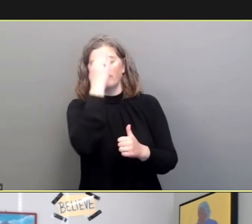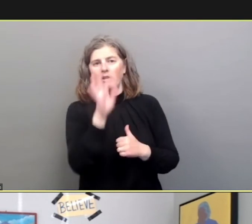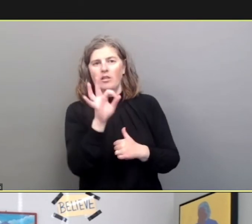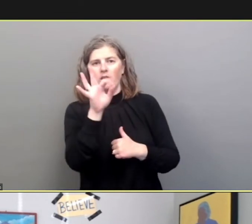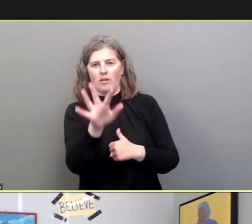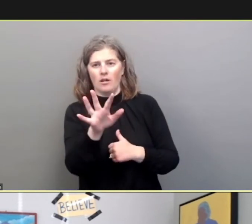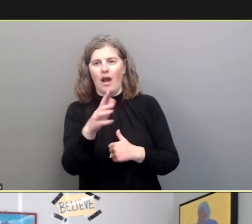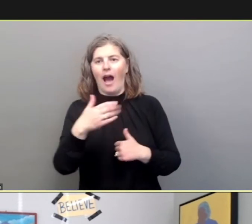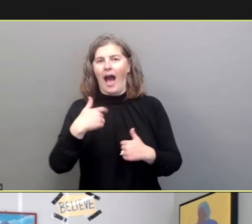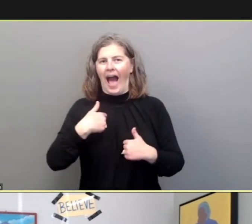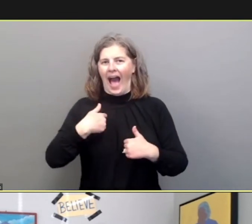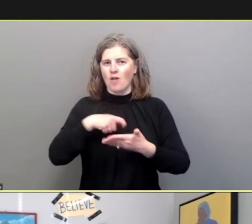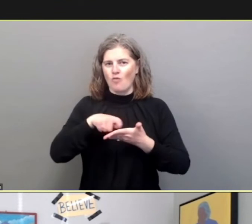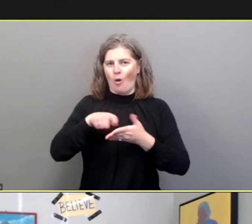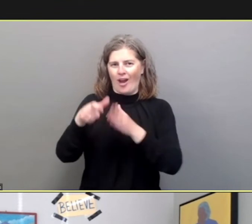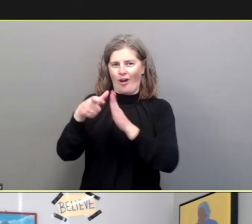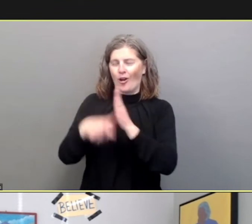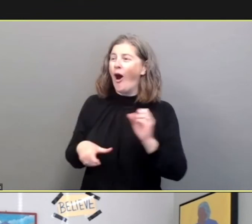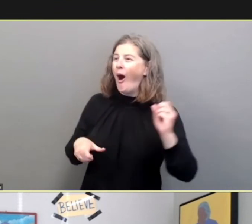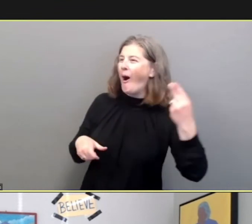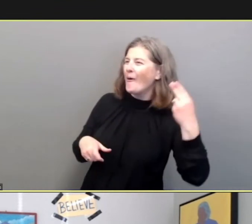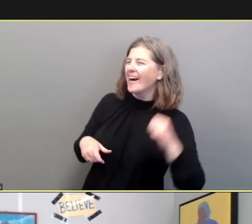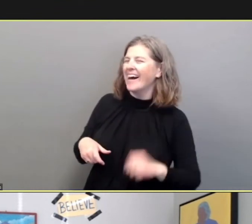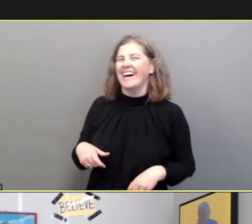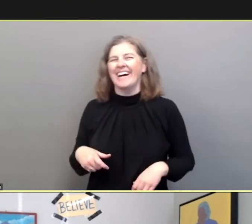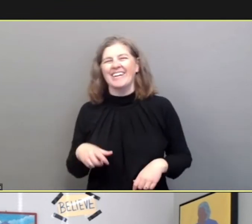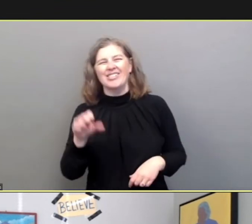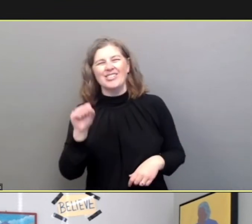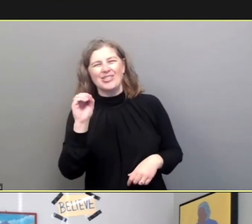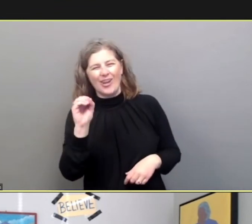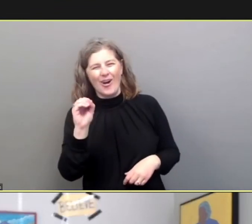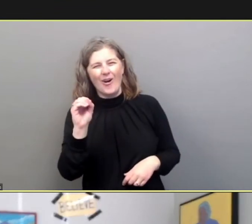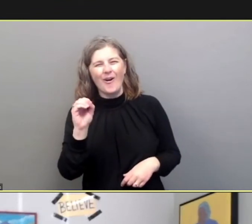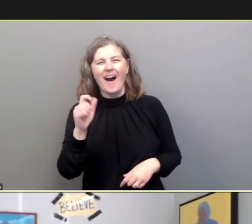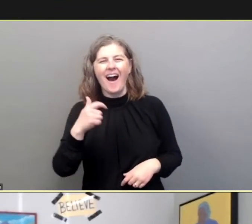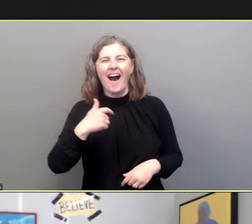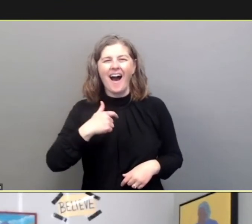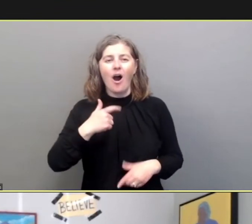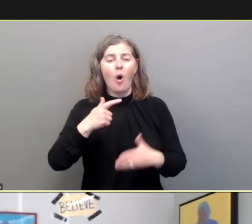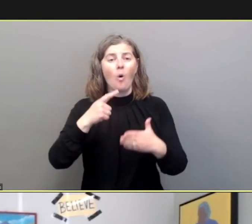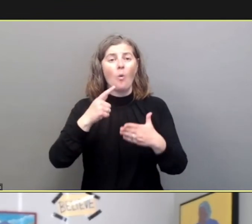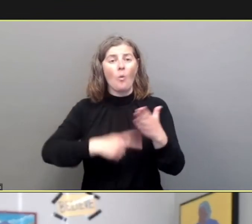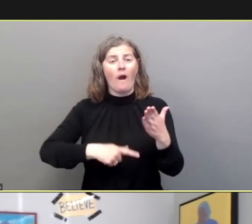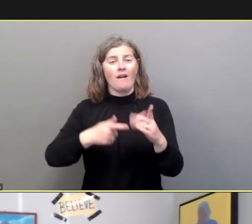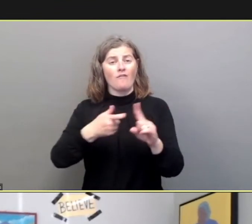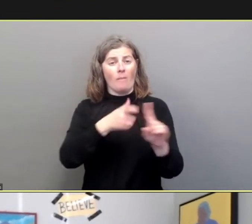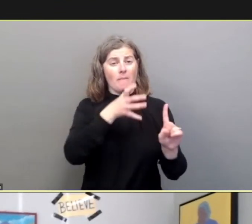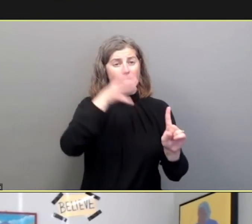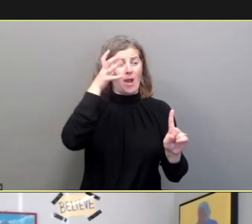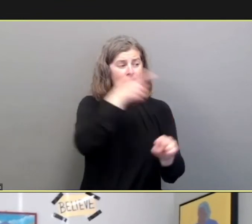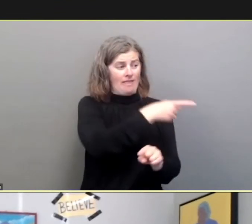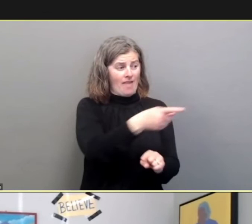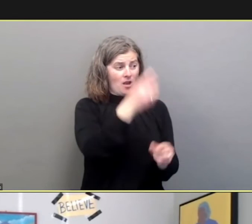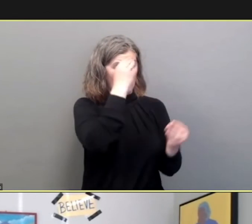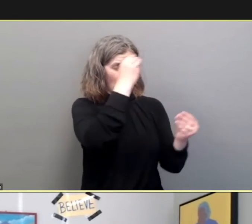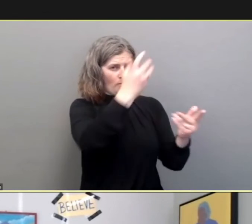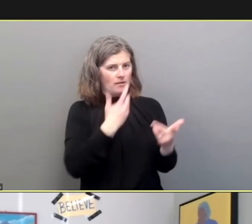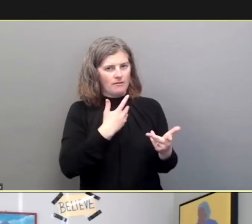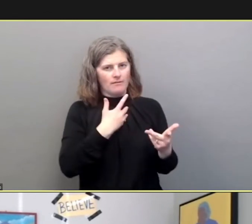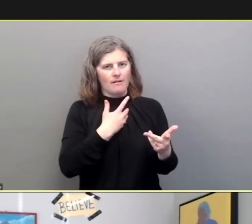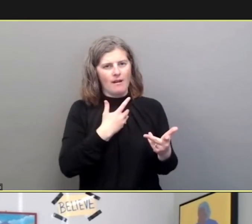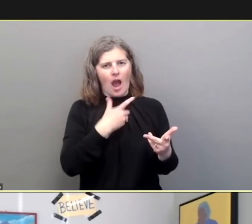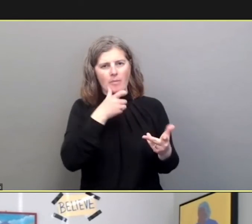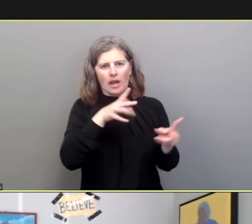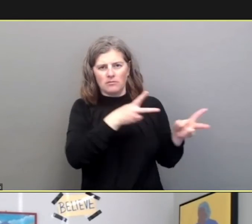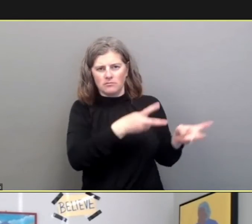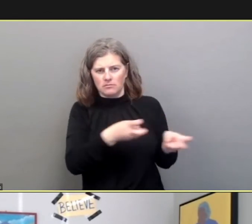person who wrote the article. Oh. So what I got from the parents, and I'm not going to pose this as a question